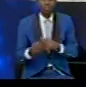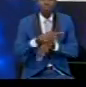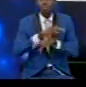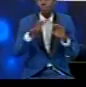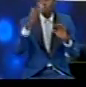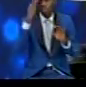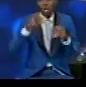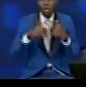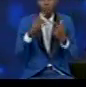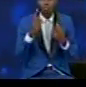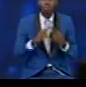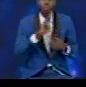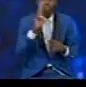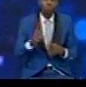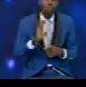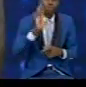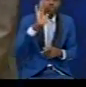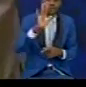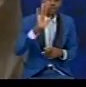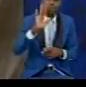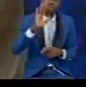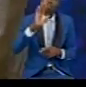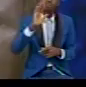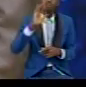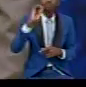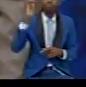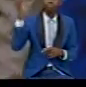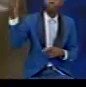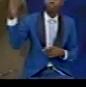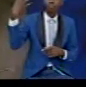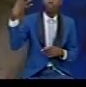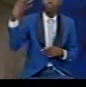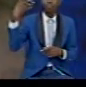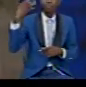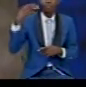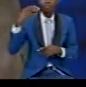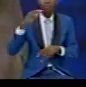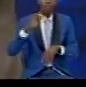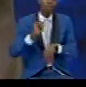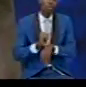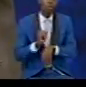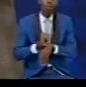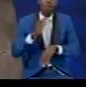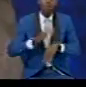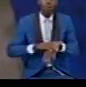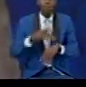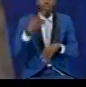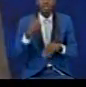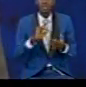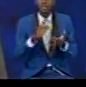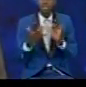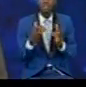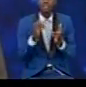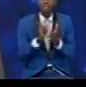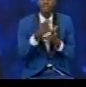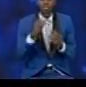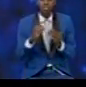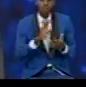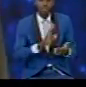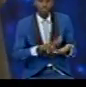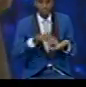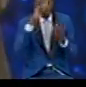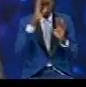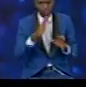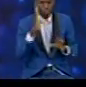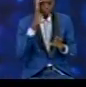know how to put your grades now on the media that those students will just, you know, they connect and they get